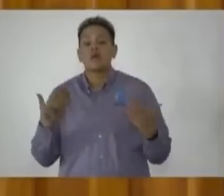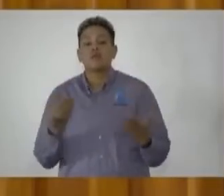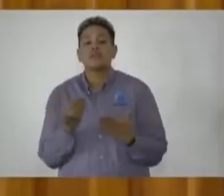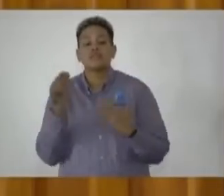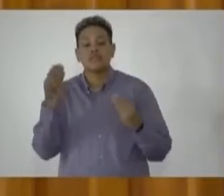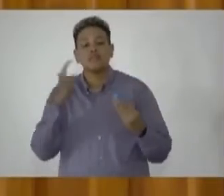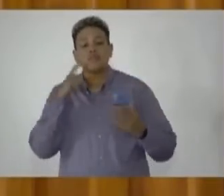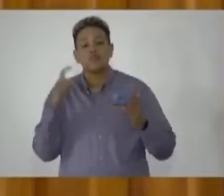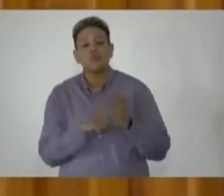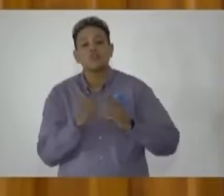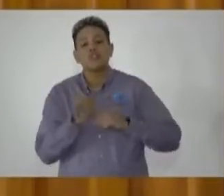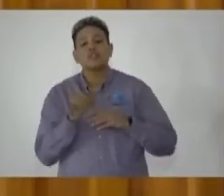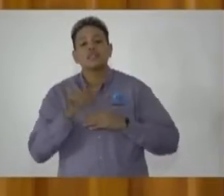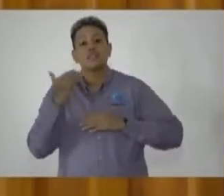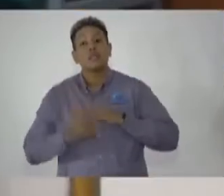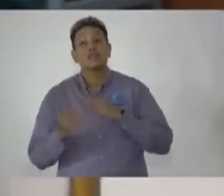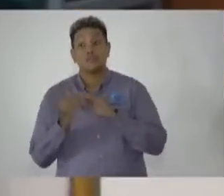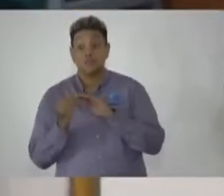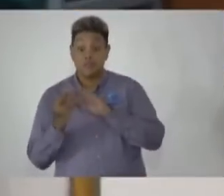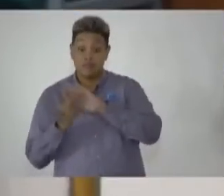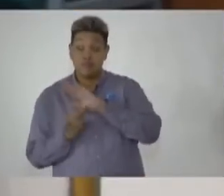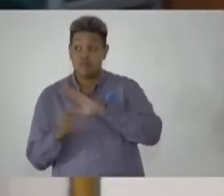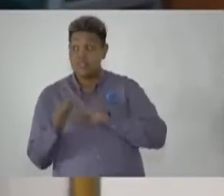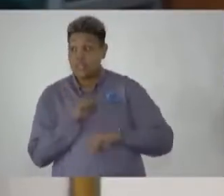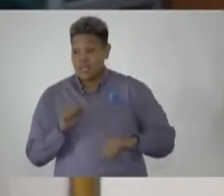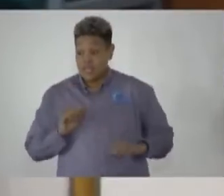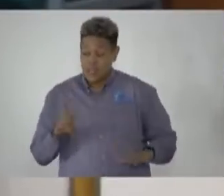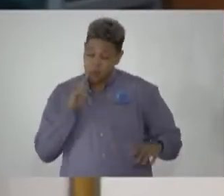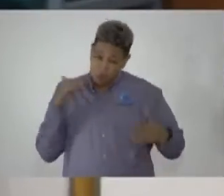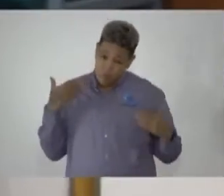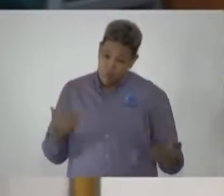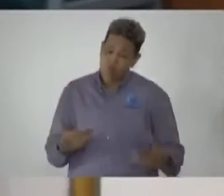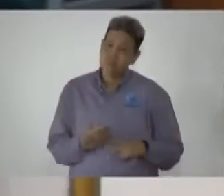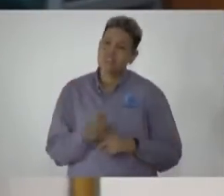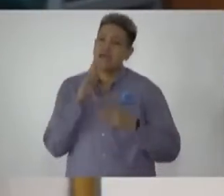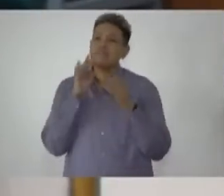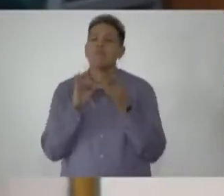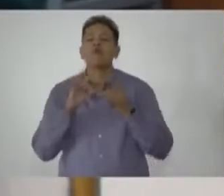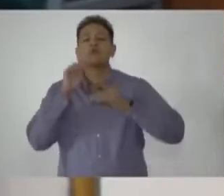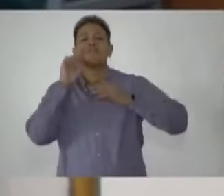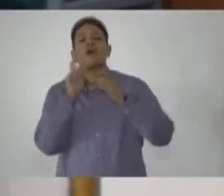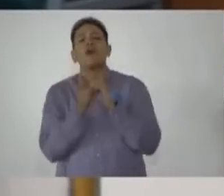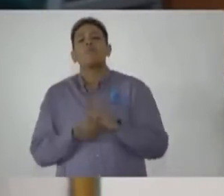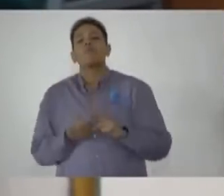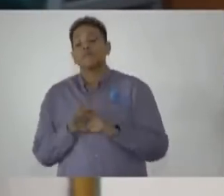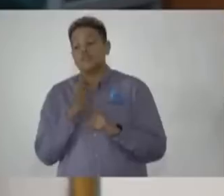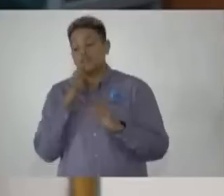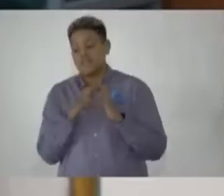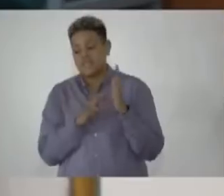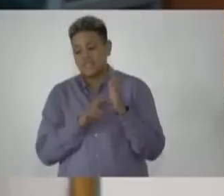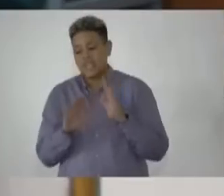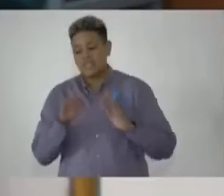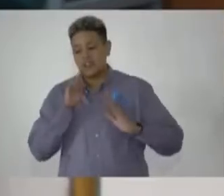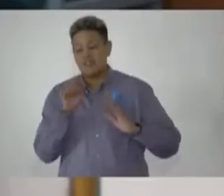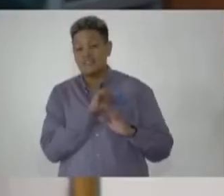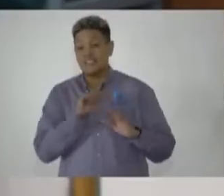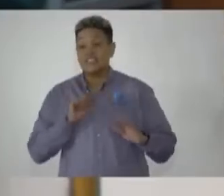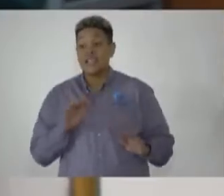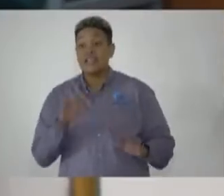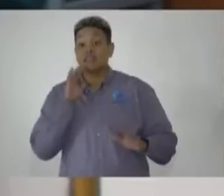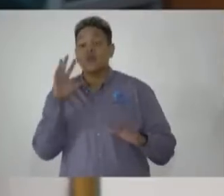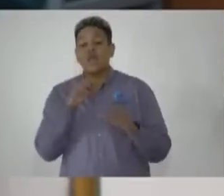to give notice that at the next meeting of the Senate, I will move motion for the amendment of the standing orders of the Senate